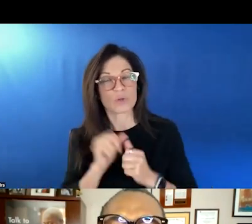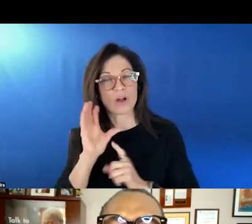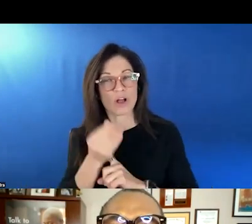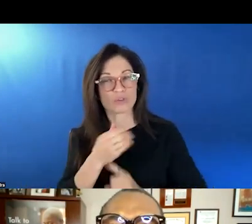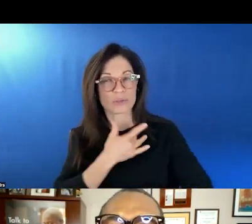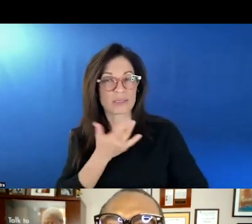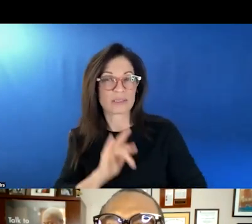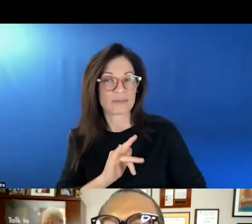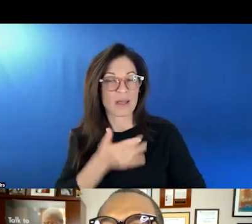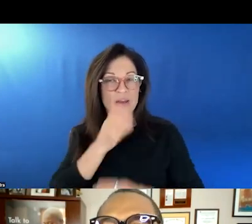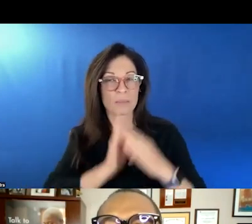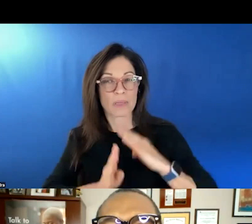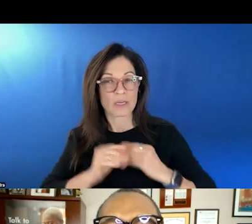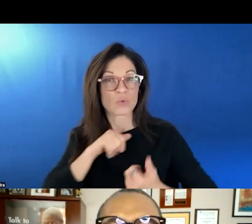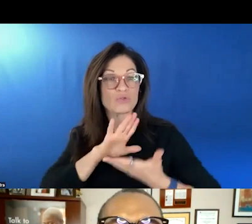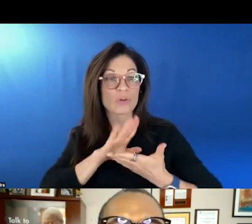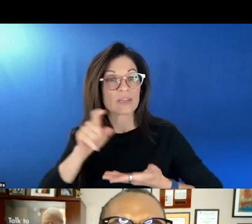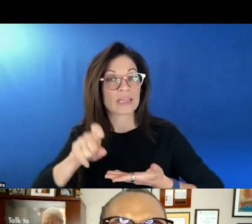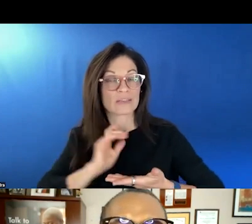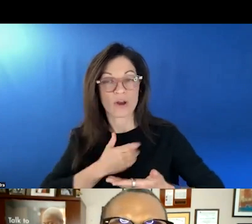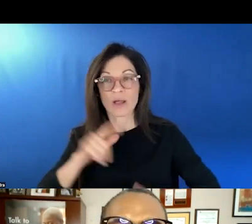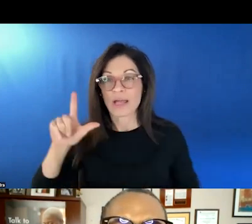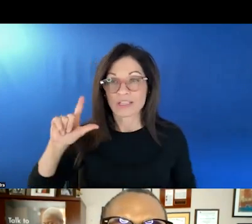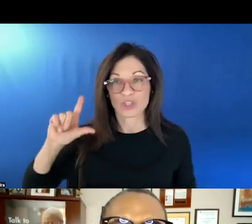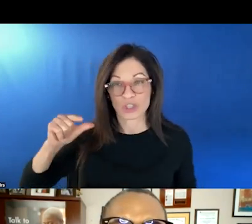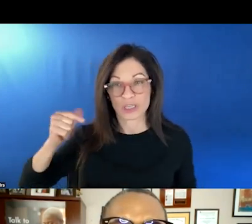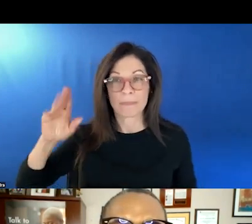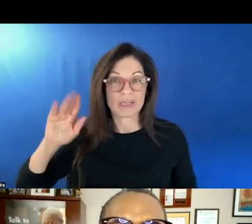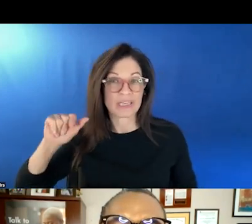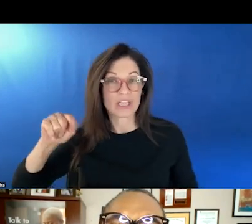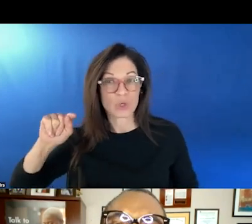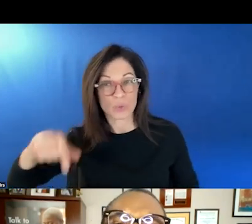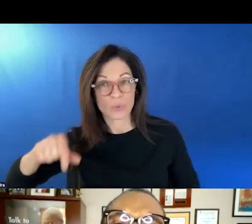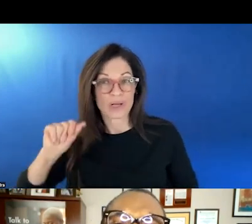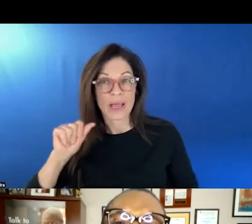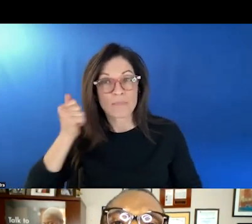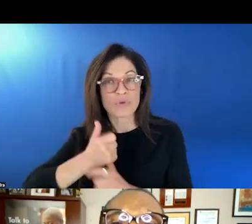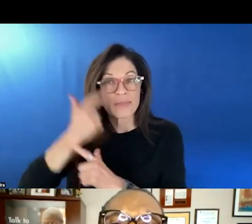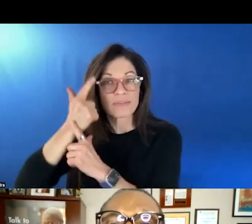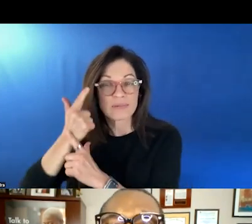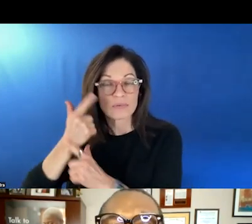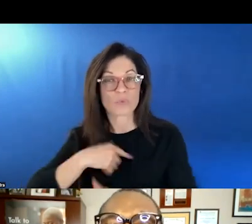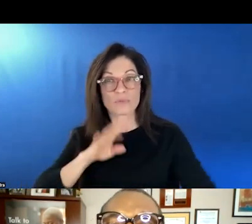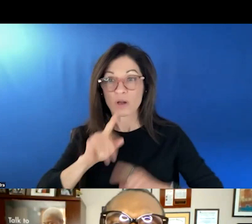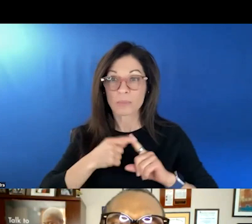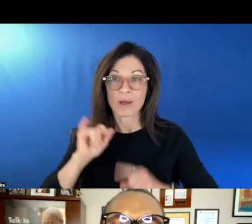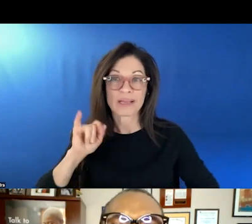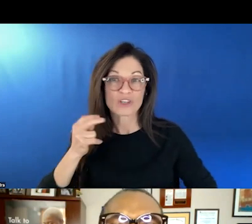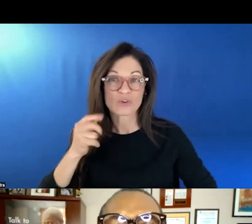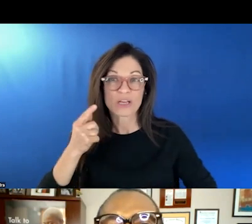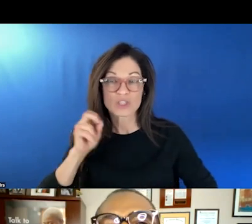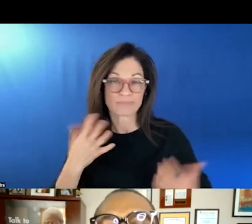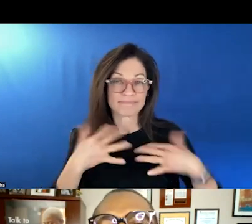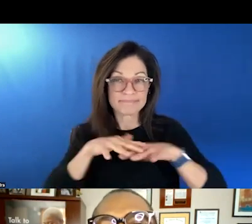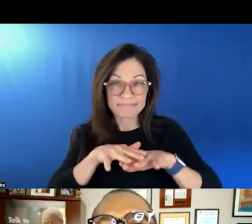and humility to address the needs of our LGBTQ brothers and sisters. We've talked about integration of physical and behavioral